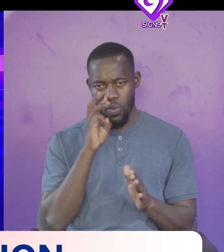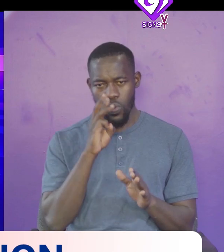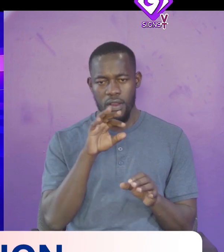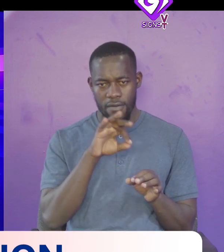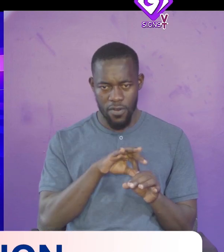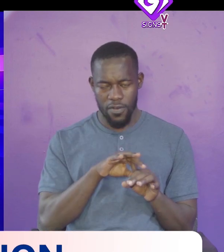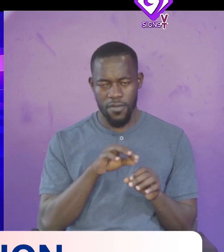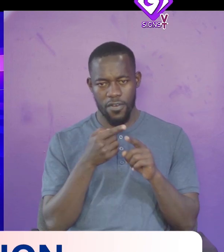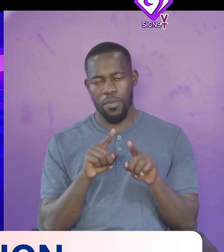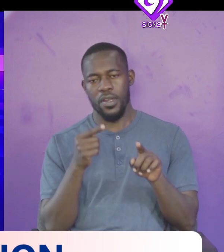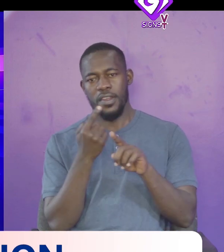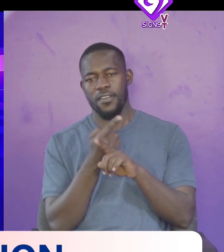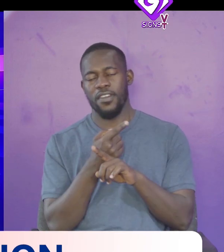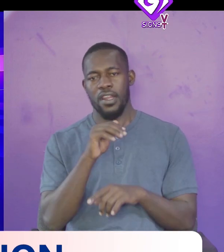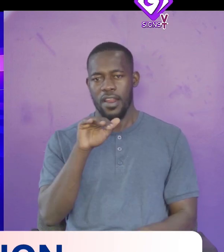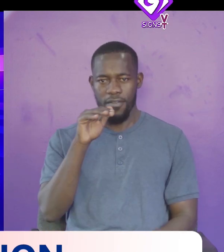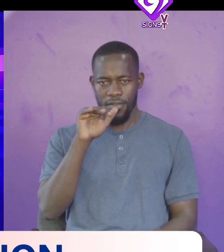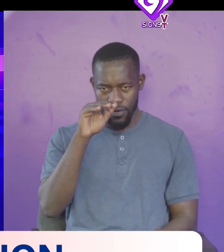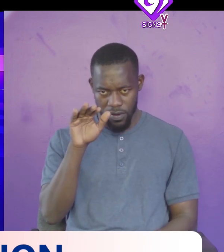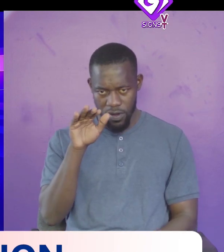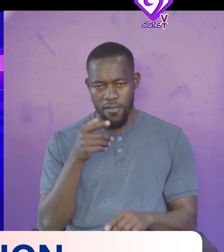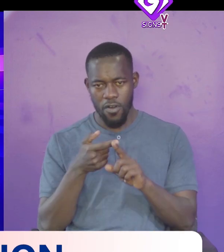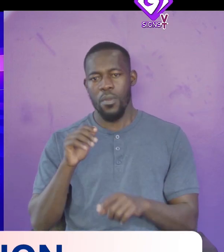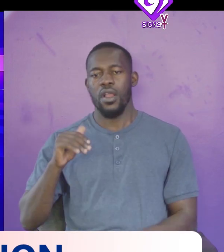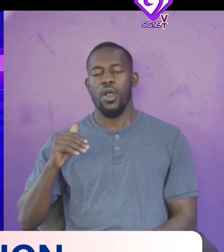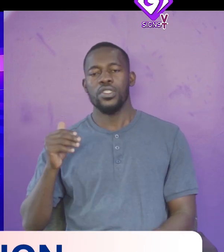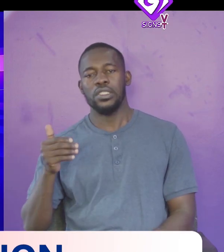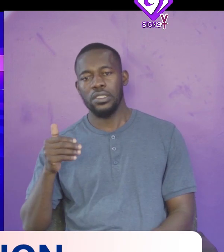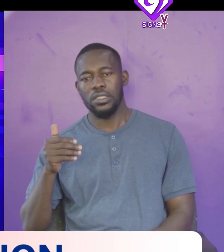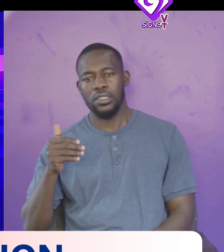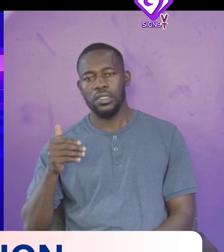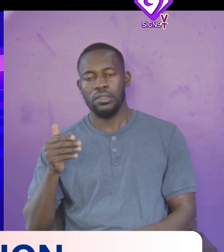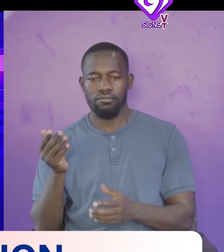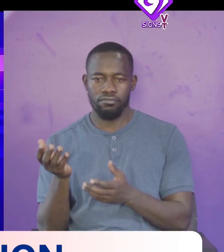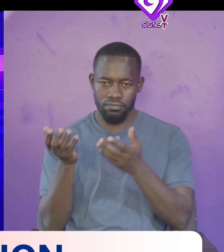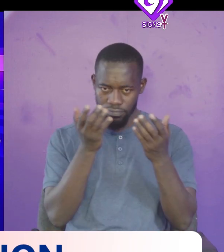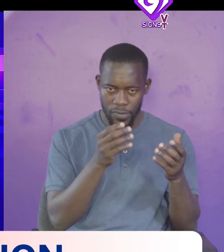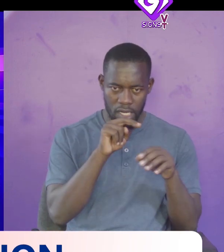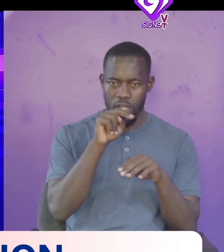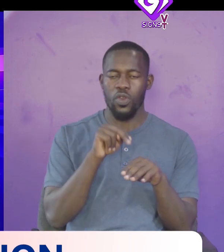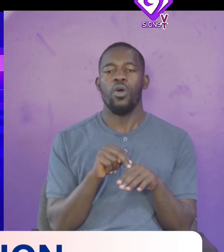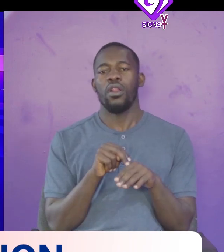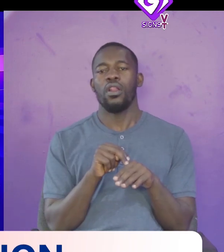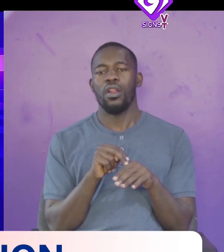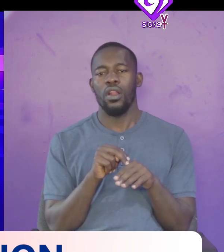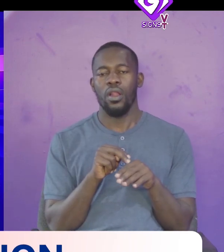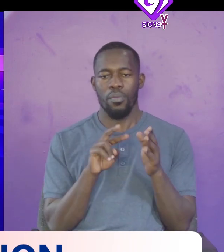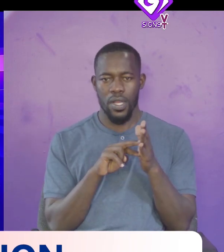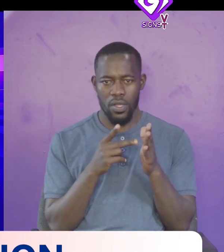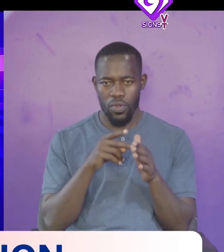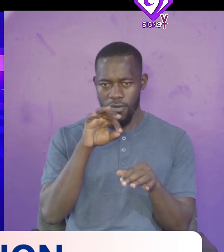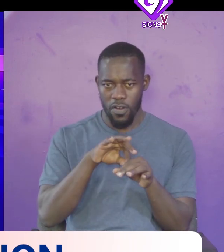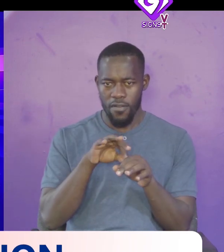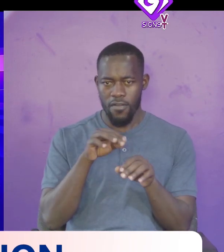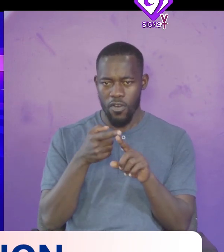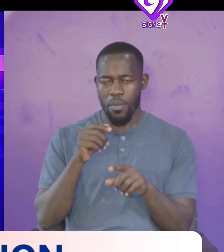level of from the counties to take to national. You get it? You elect from the counties to take to